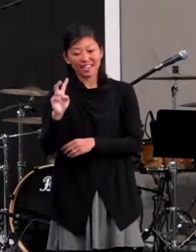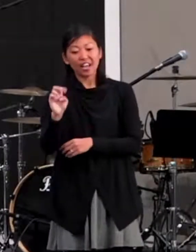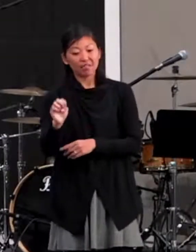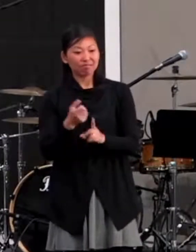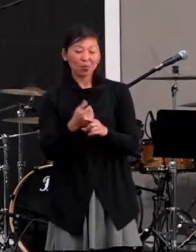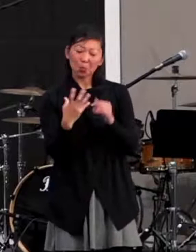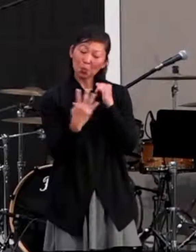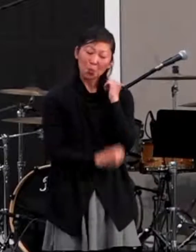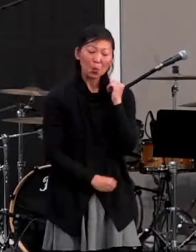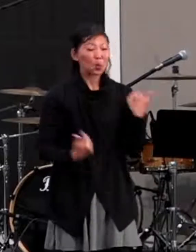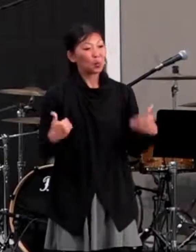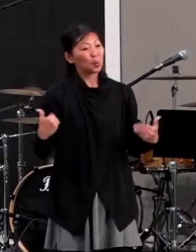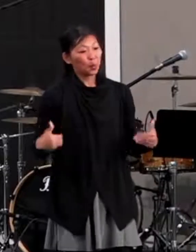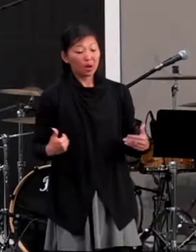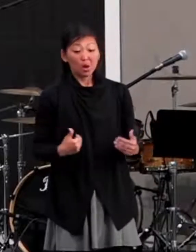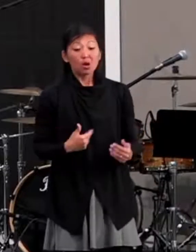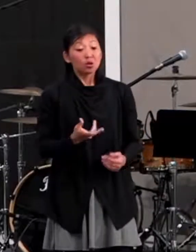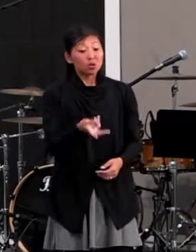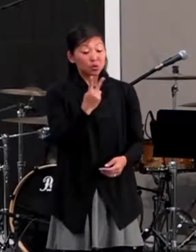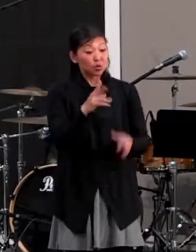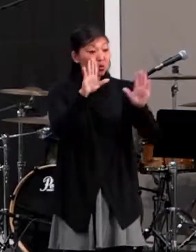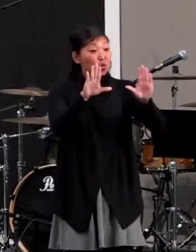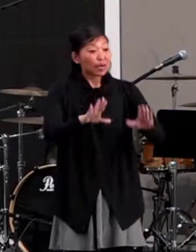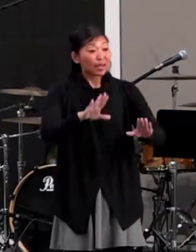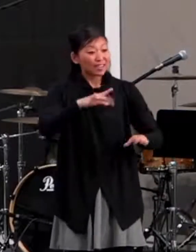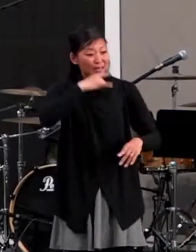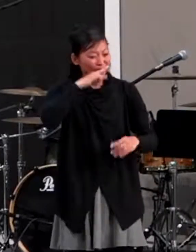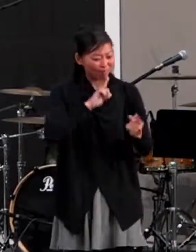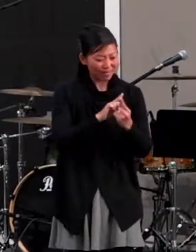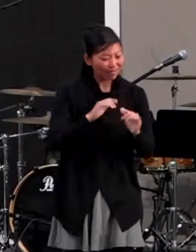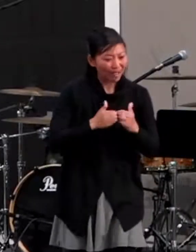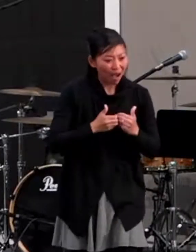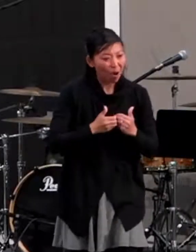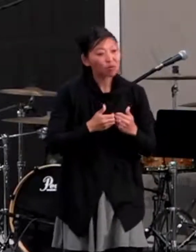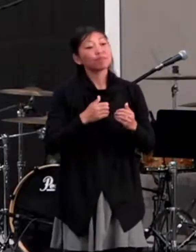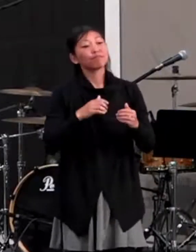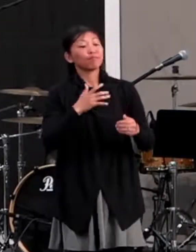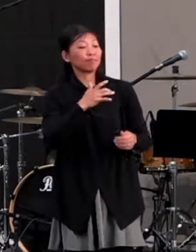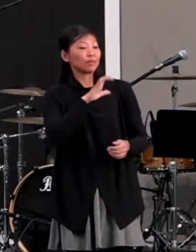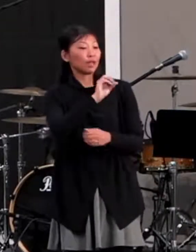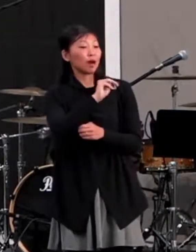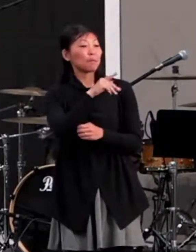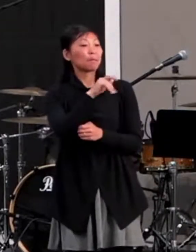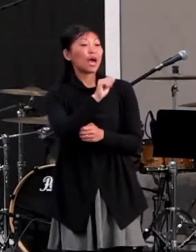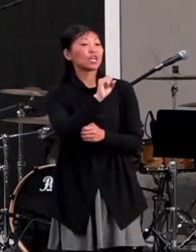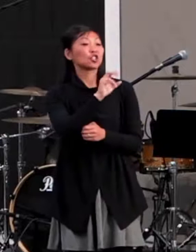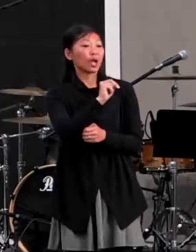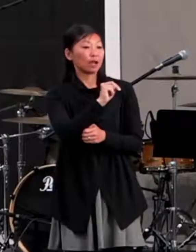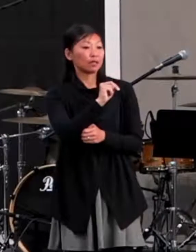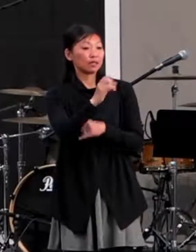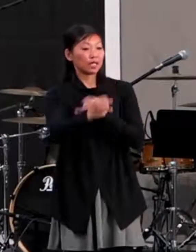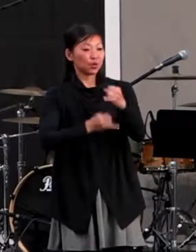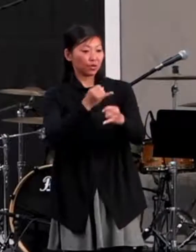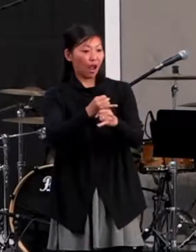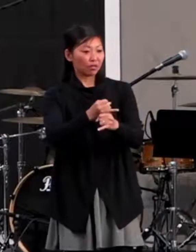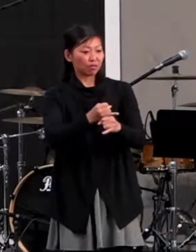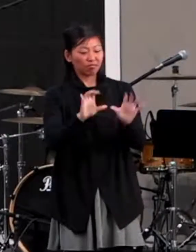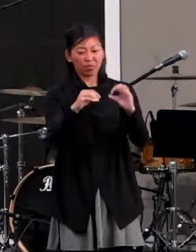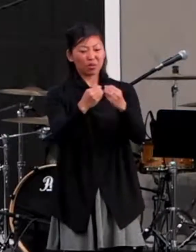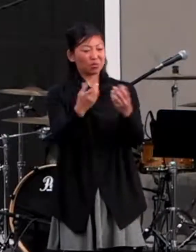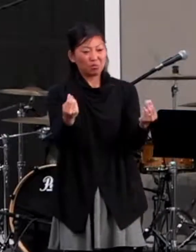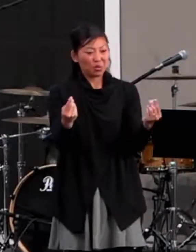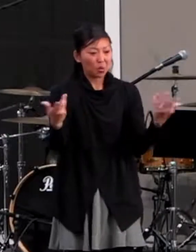with these great kids through an organization called Compassion International. If you've never heard of them, it is an organization dedicated to releasing children